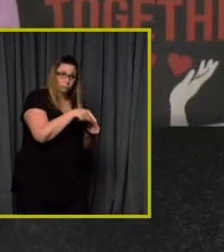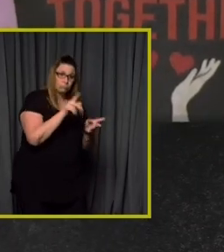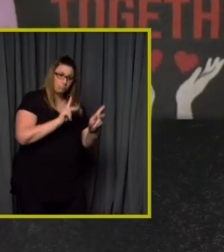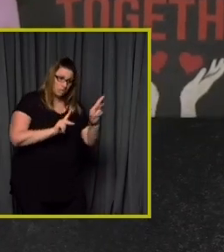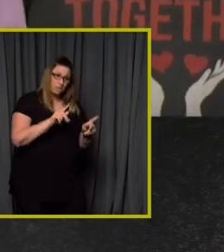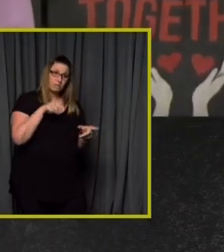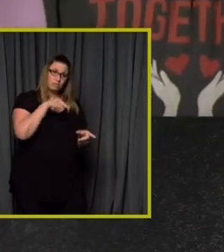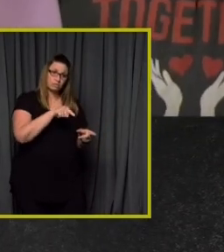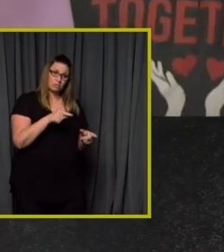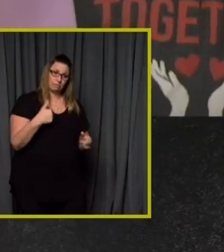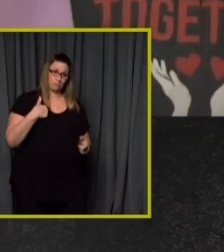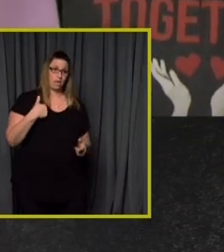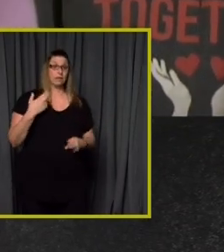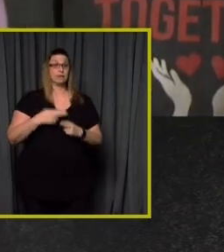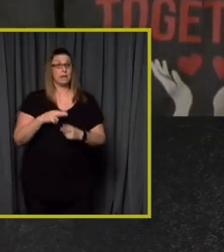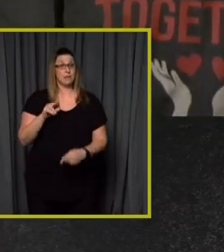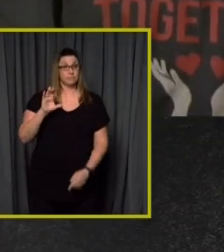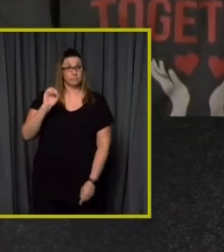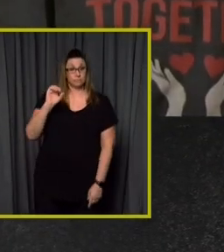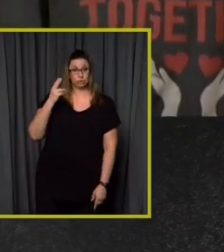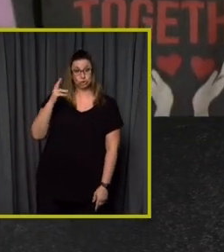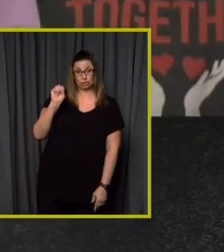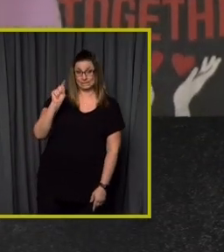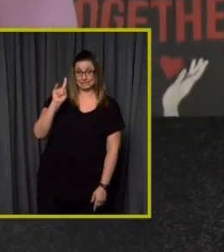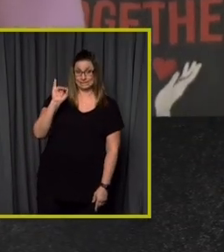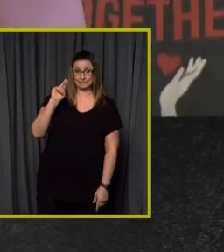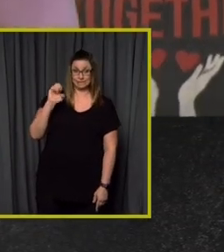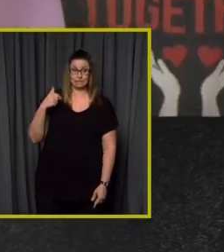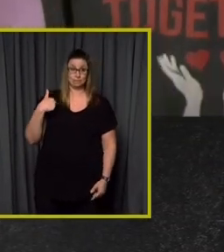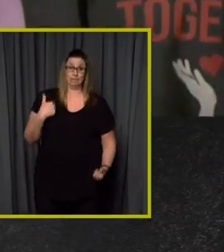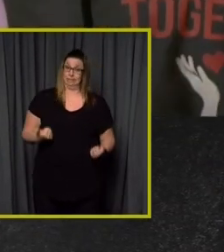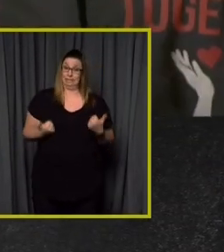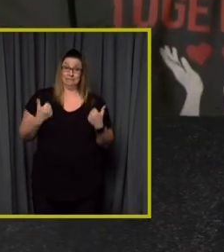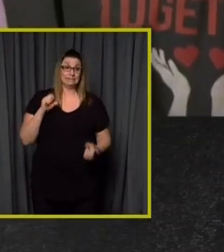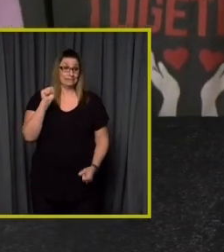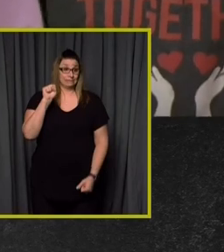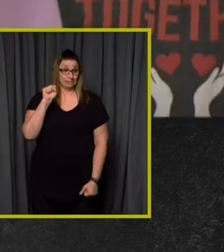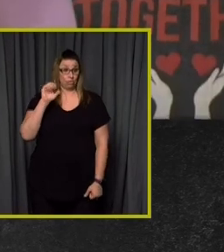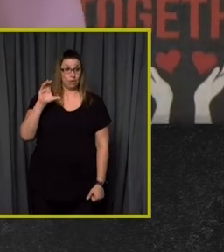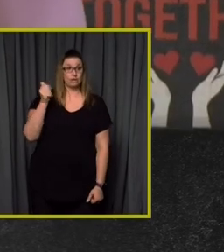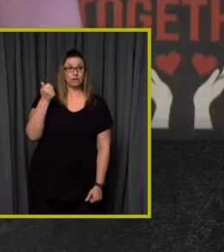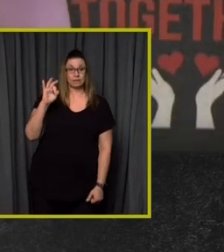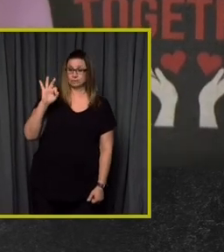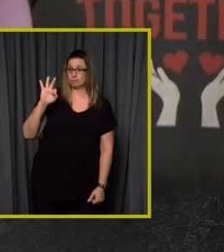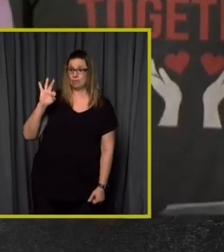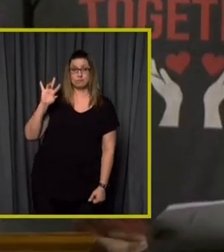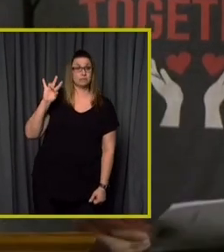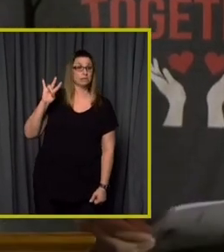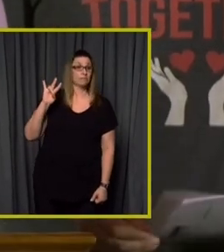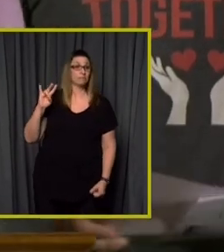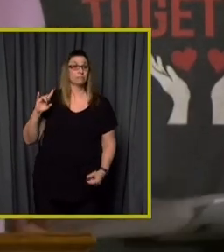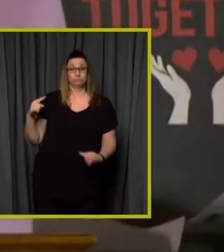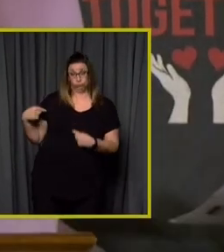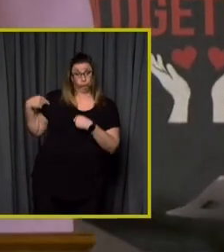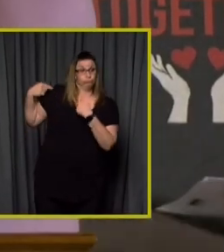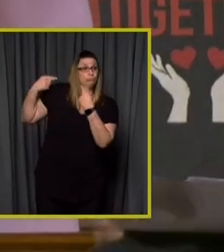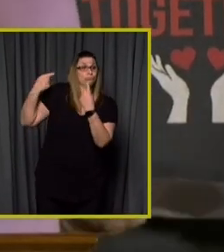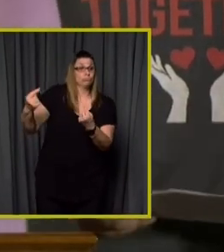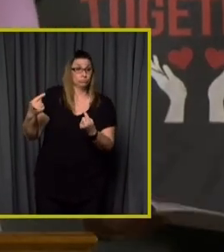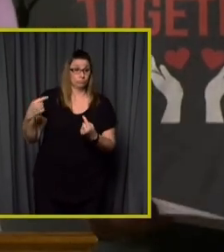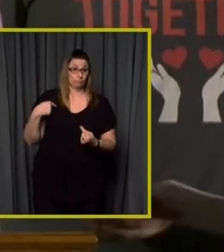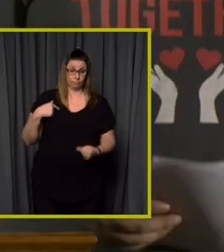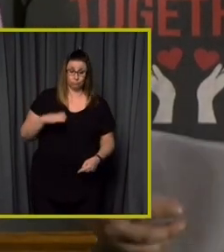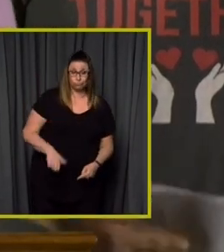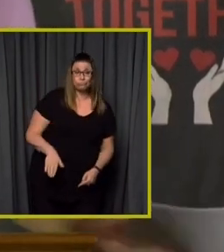is Christine Riccio. I lived here in South Carolina since 1997. Poverty and homelessness have been a part of